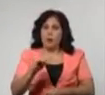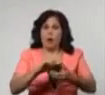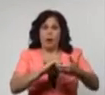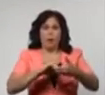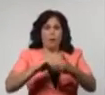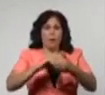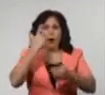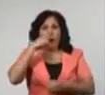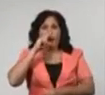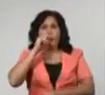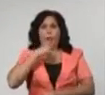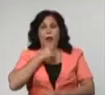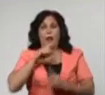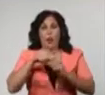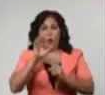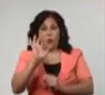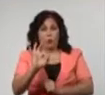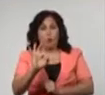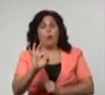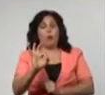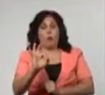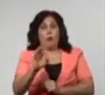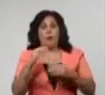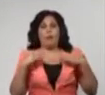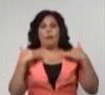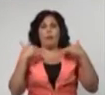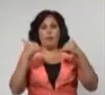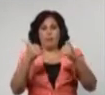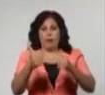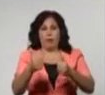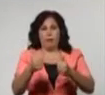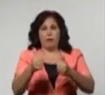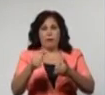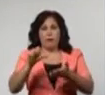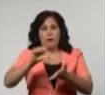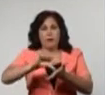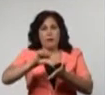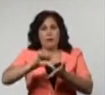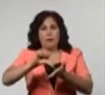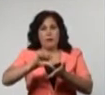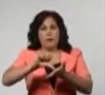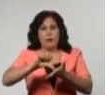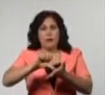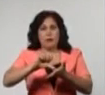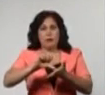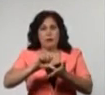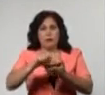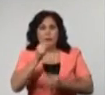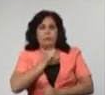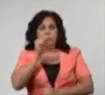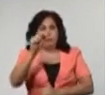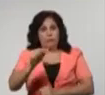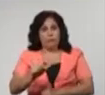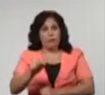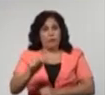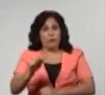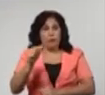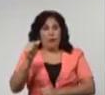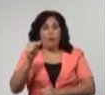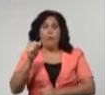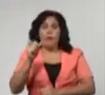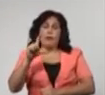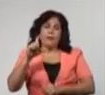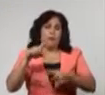Also accompanying us here today, we have Alberto González Casals, Director of the International